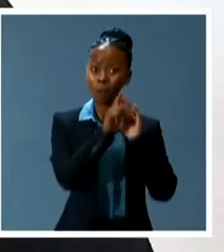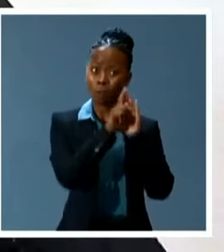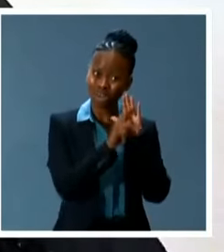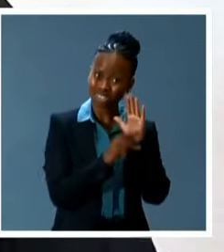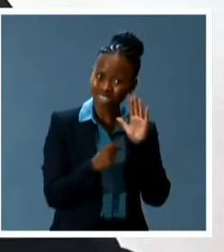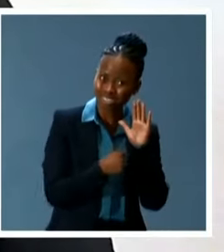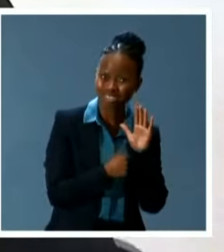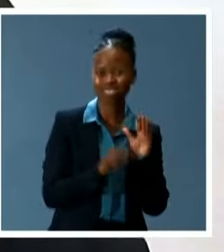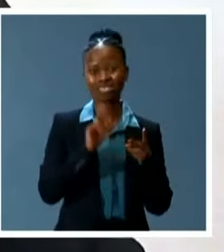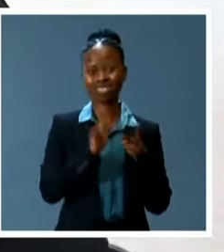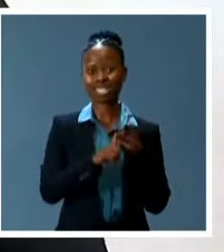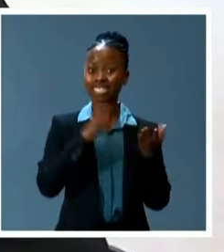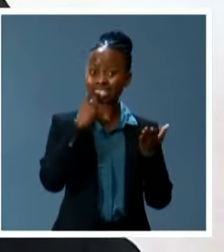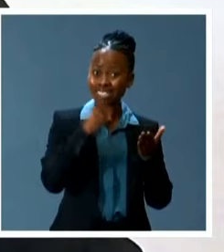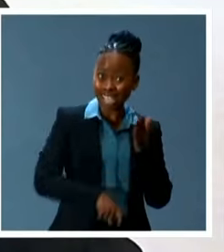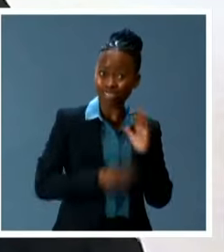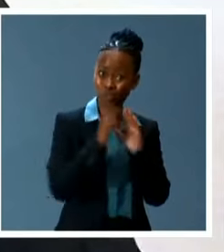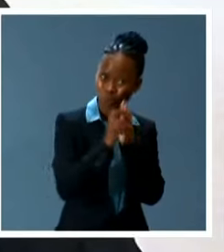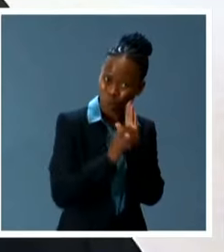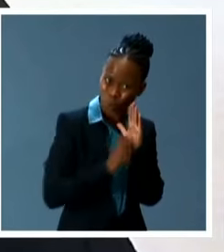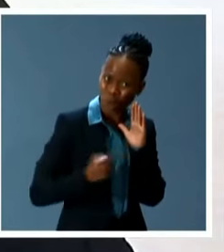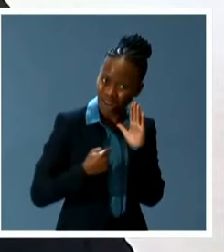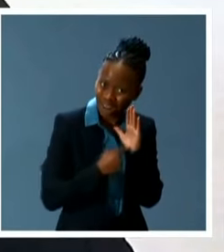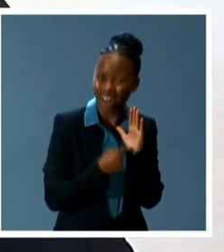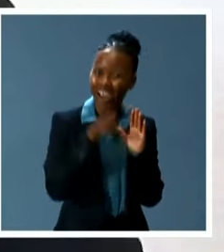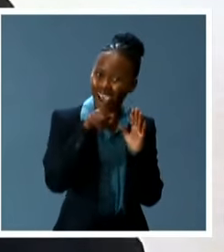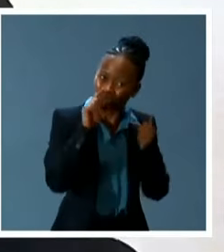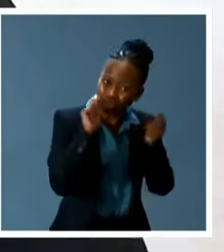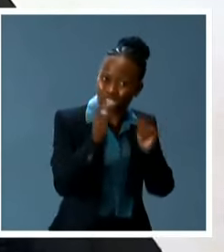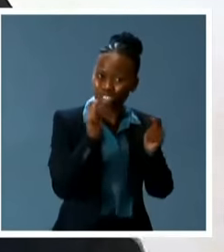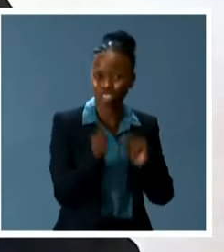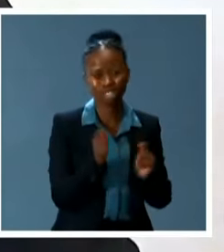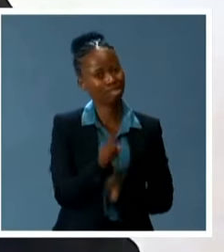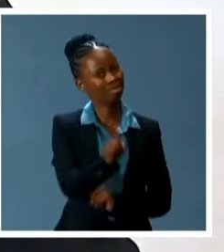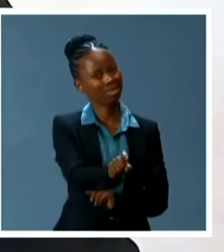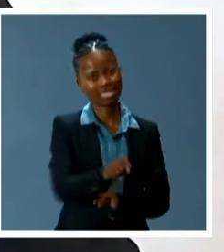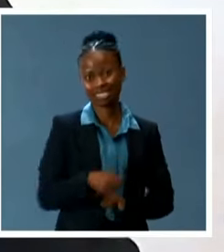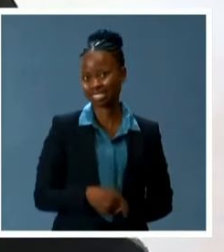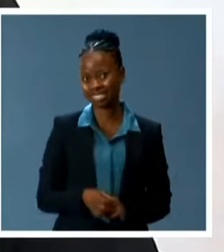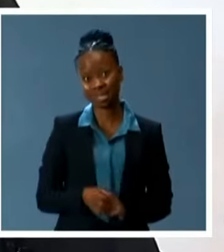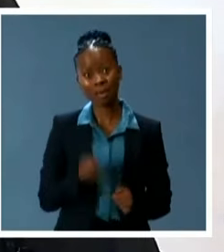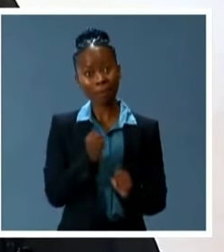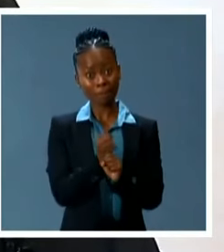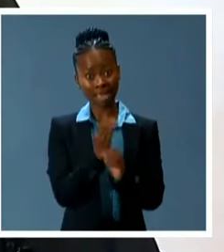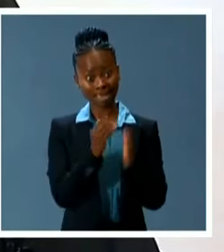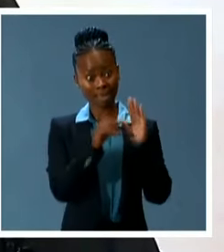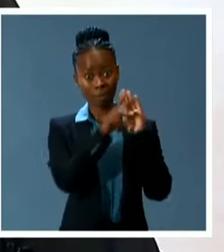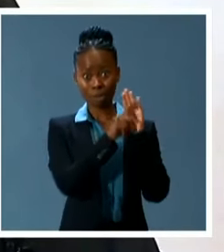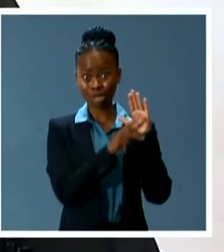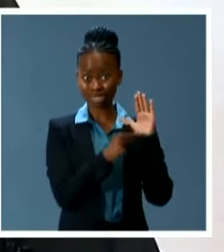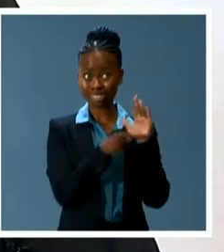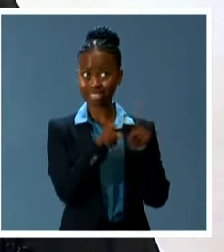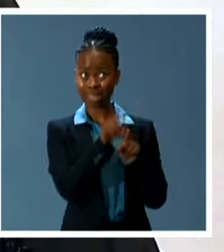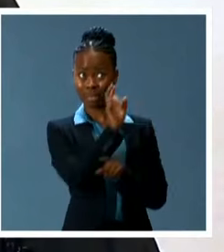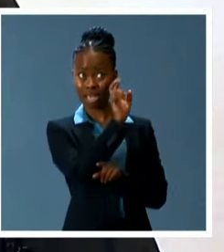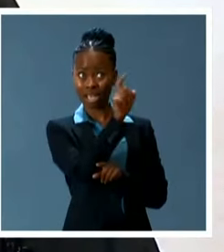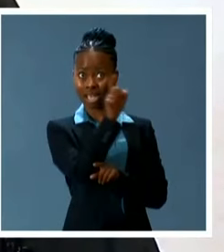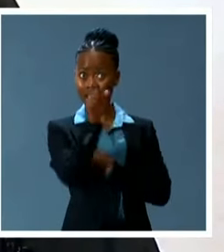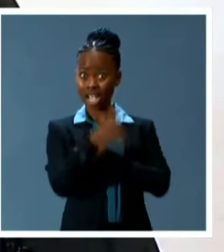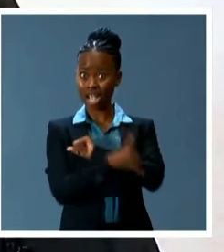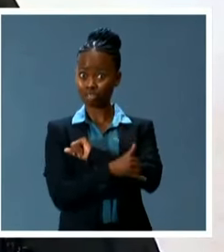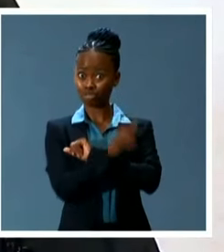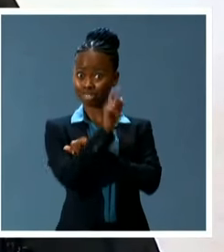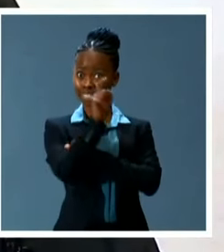need to have a global consensus to end tax havens. We need to create the conditions for countries to be able to